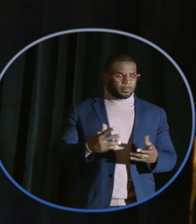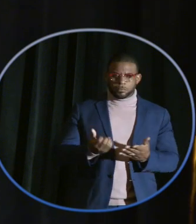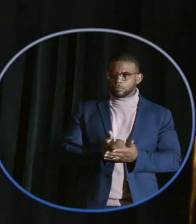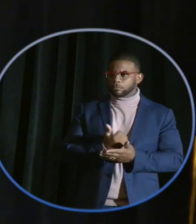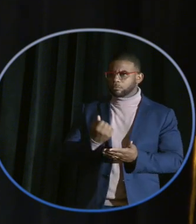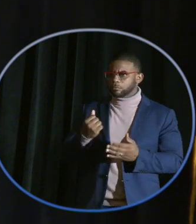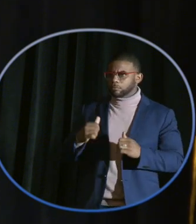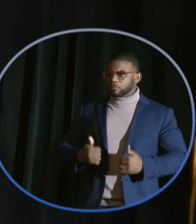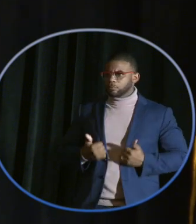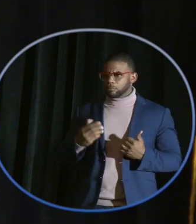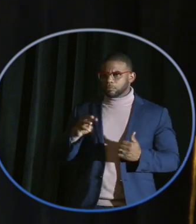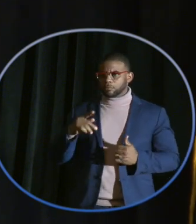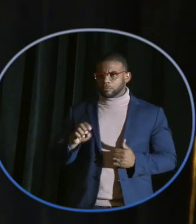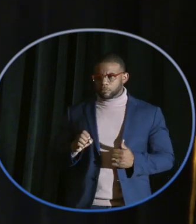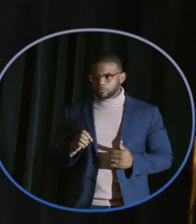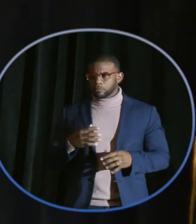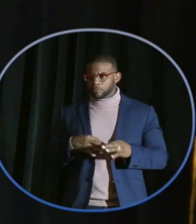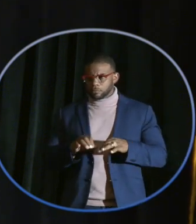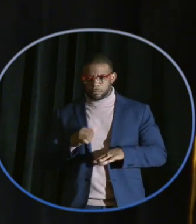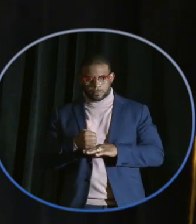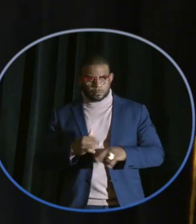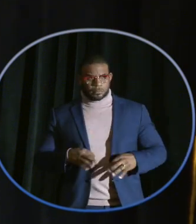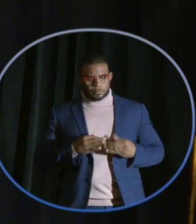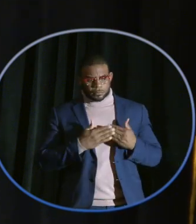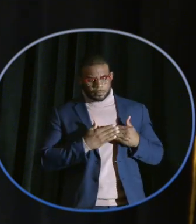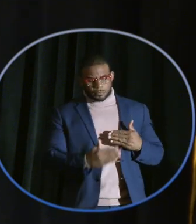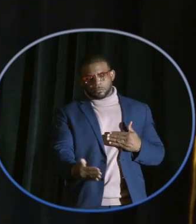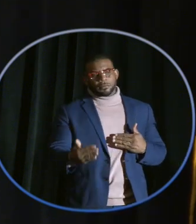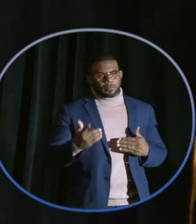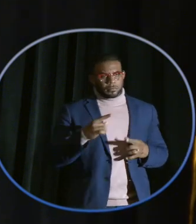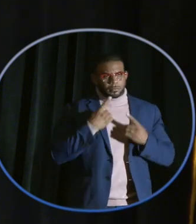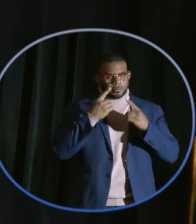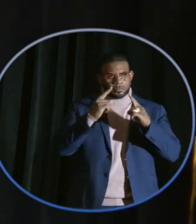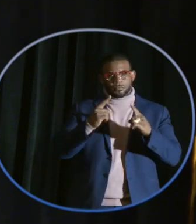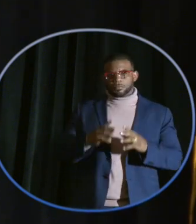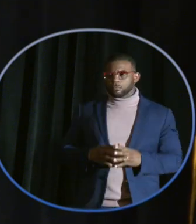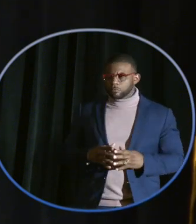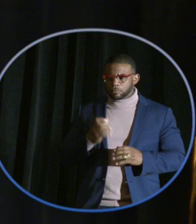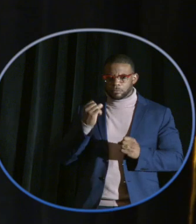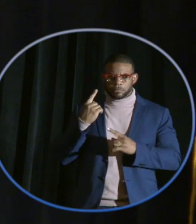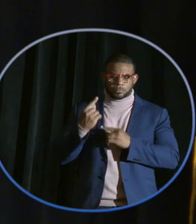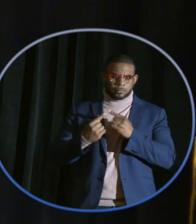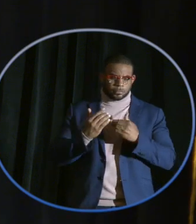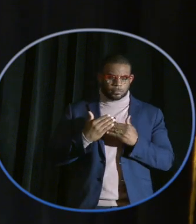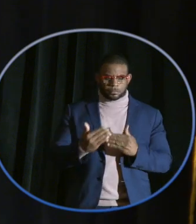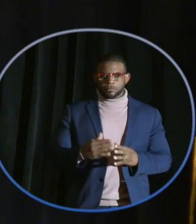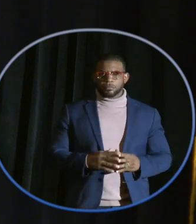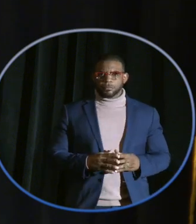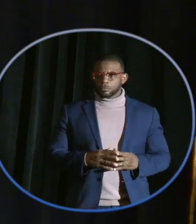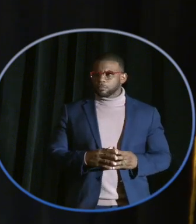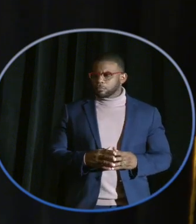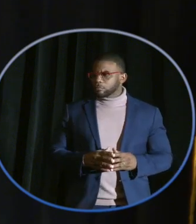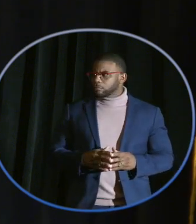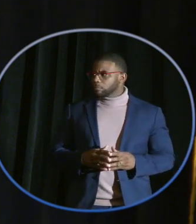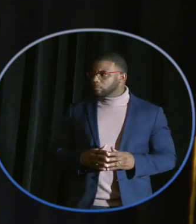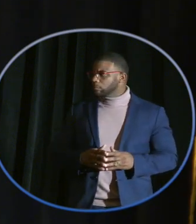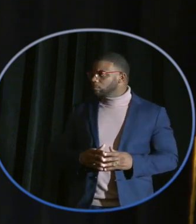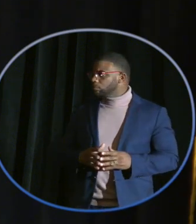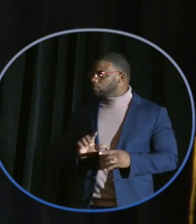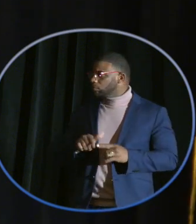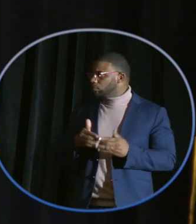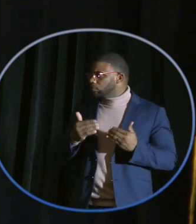to earn a living wage to set their families on a course for success for future generations. And it's a